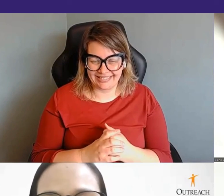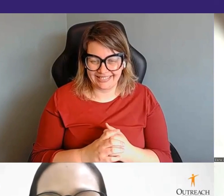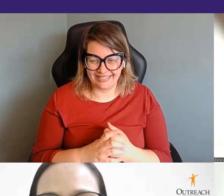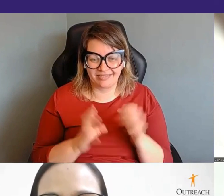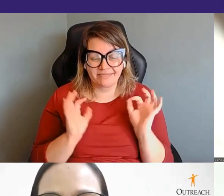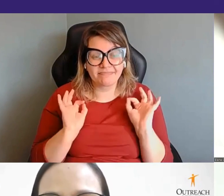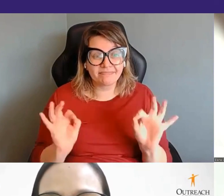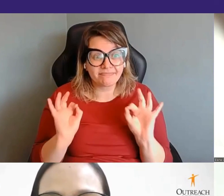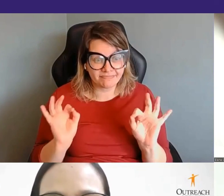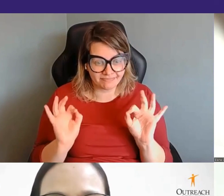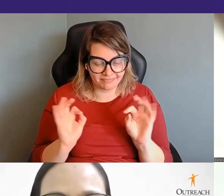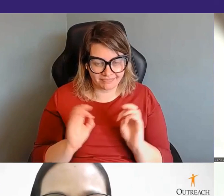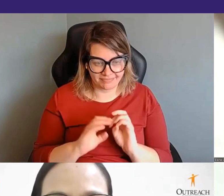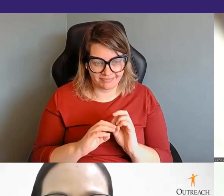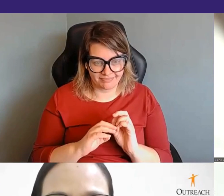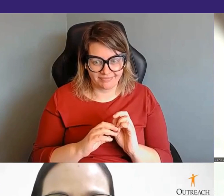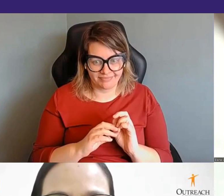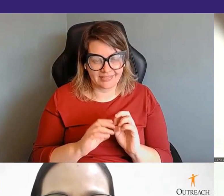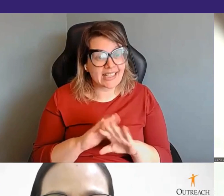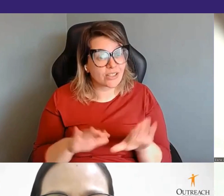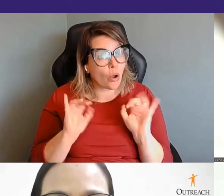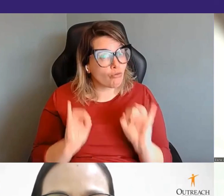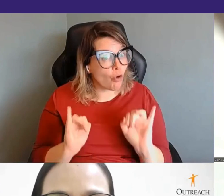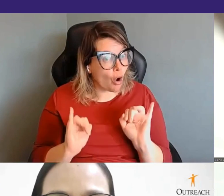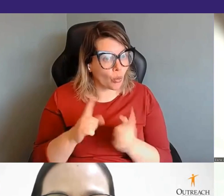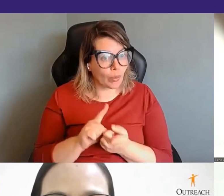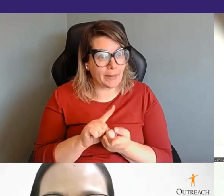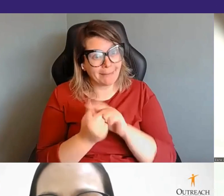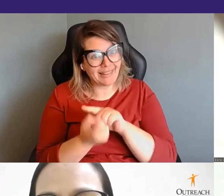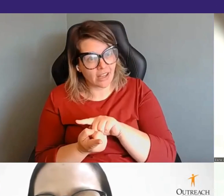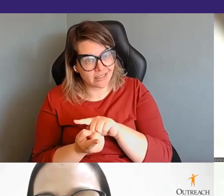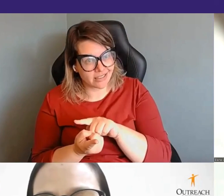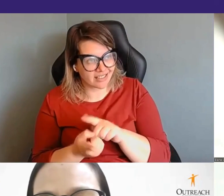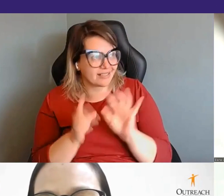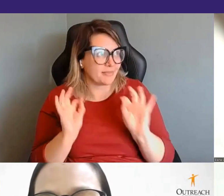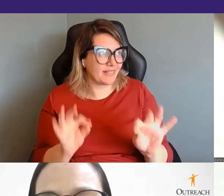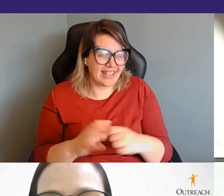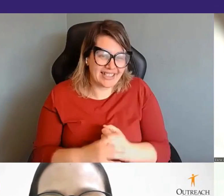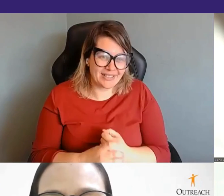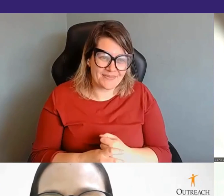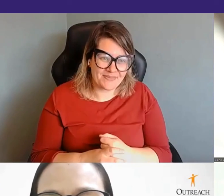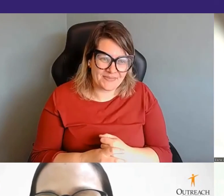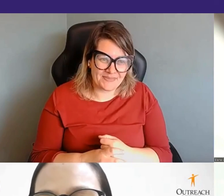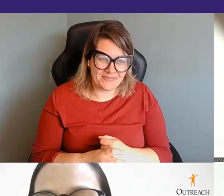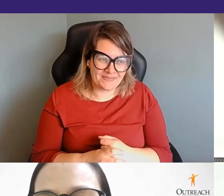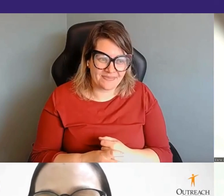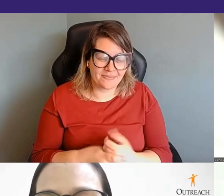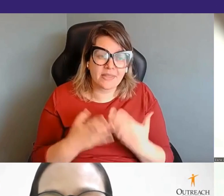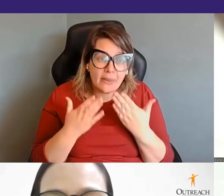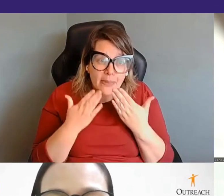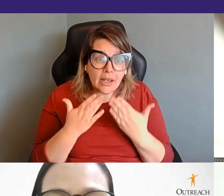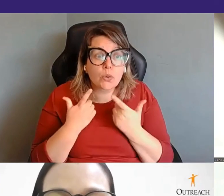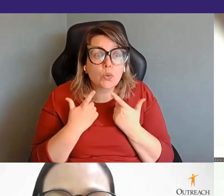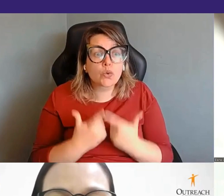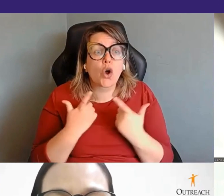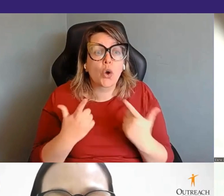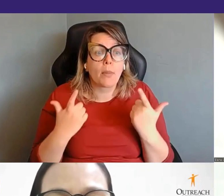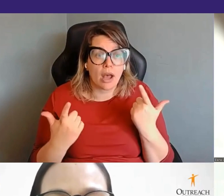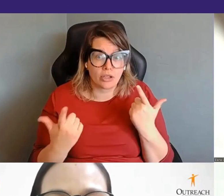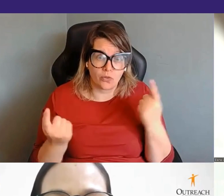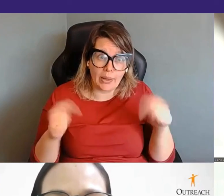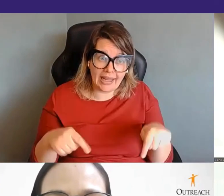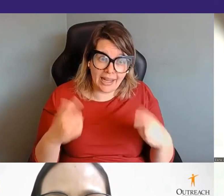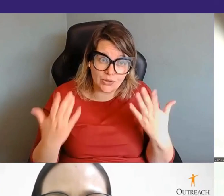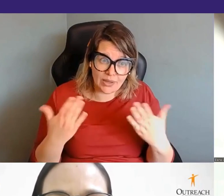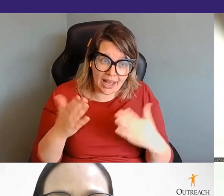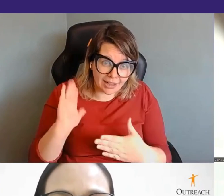Sorry. I like that. It's not wrong. We pivoted. It's perfect. Thank you so much for joining us Thanks, today, Rebecca.